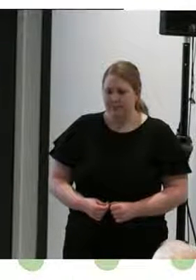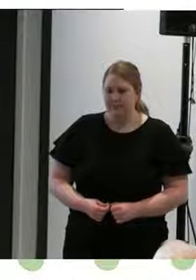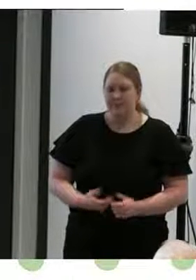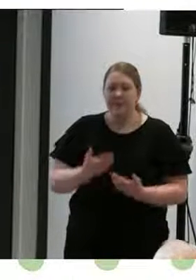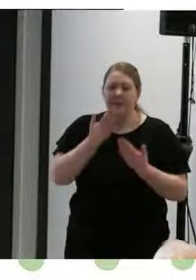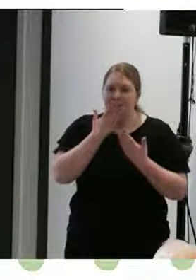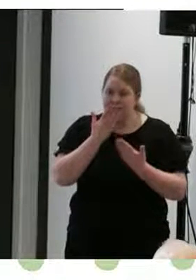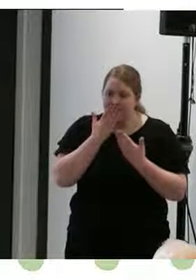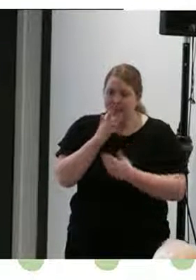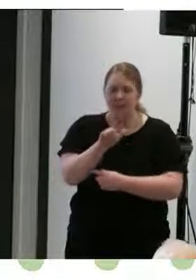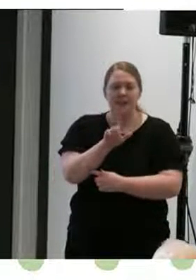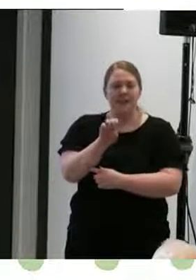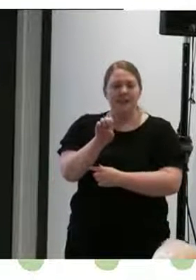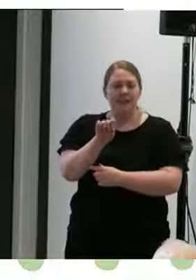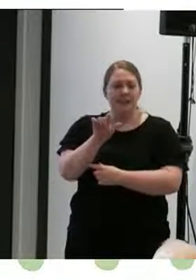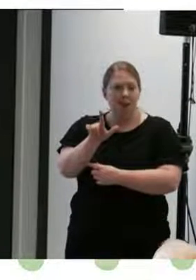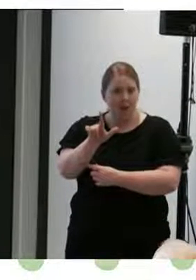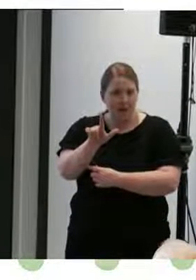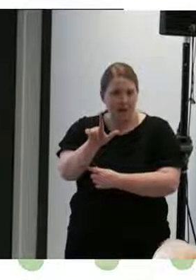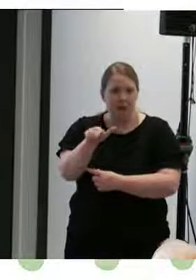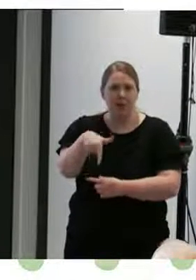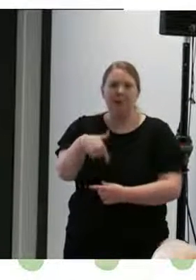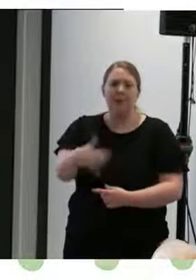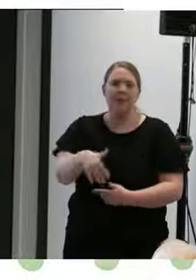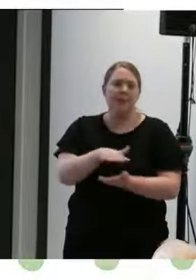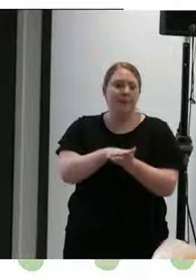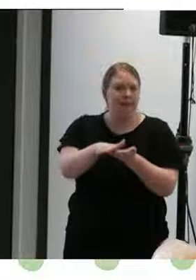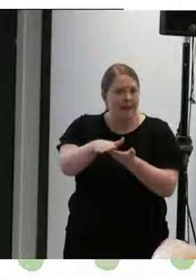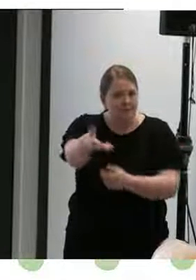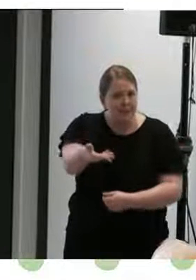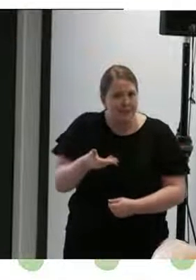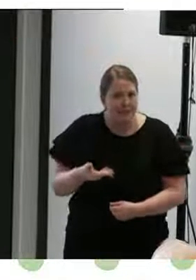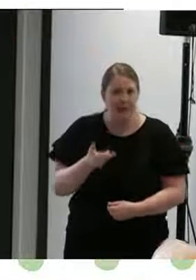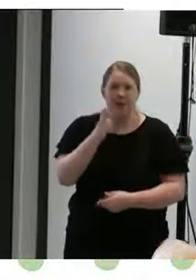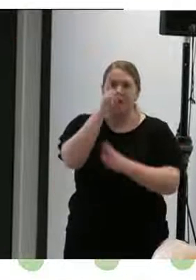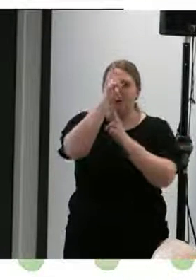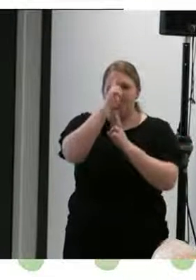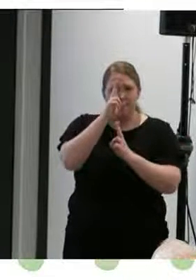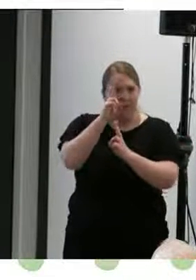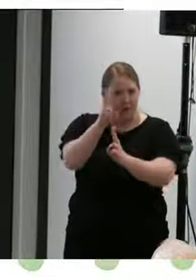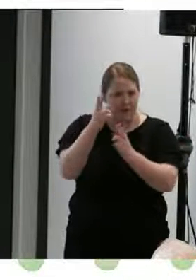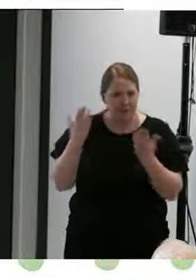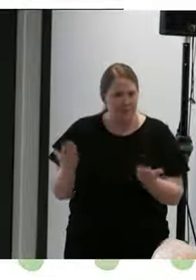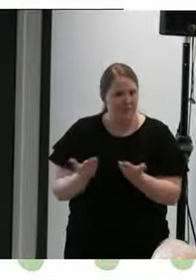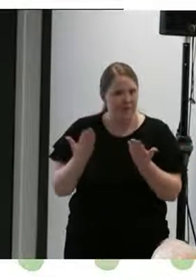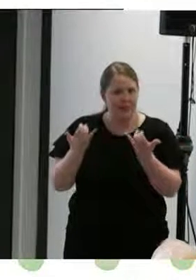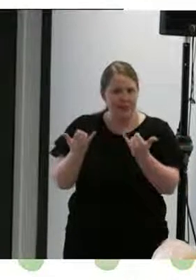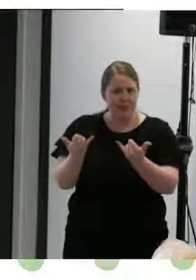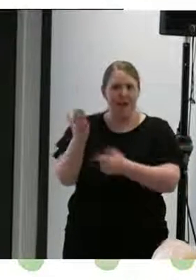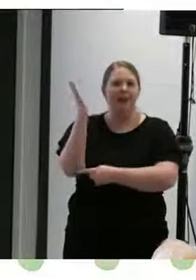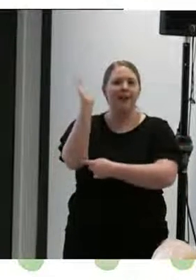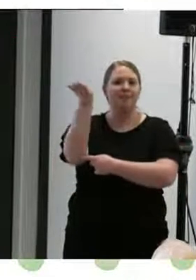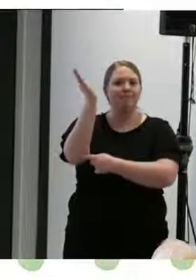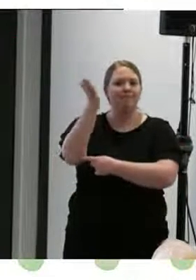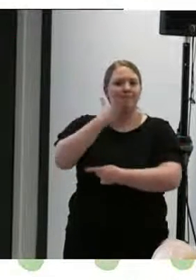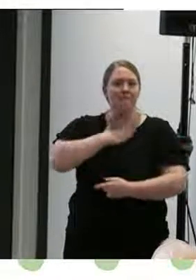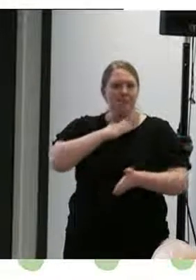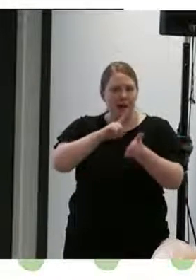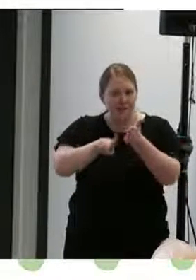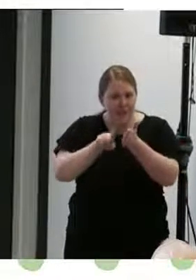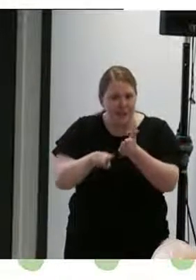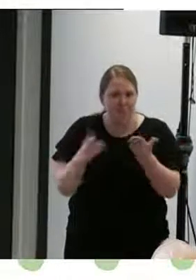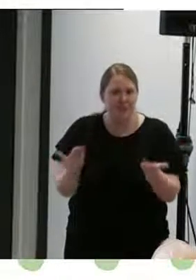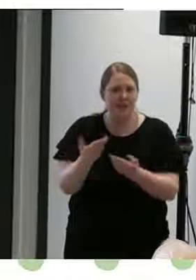Thank you, Lital, for this very kind introduction. I'm very honored today to present my research at the Heightened